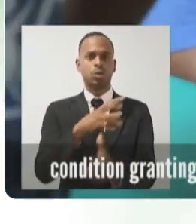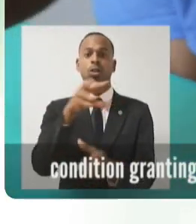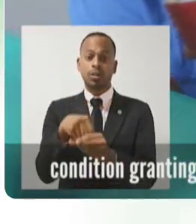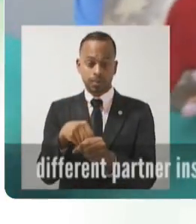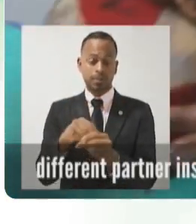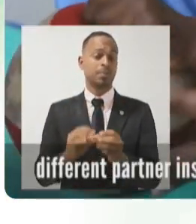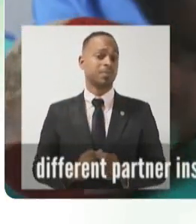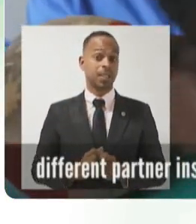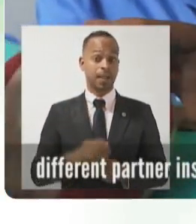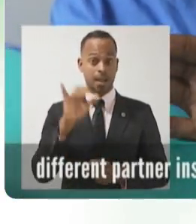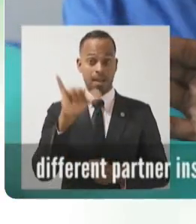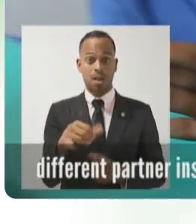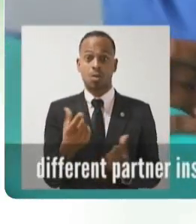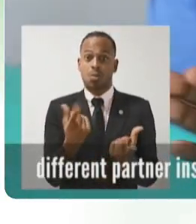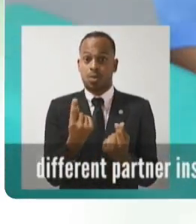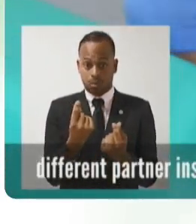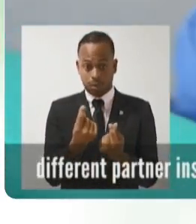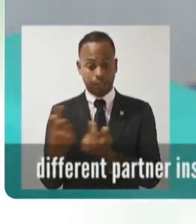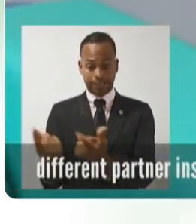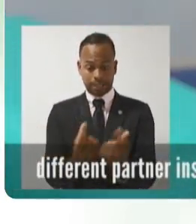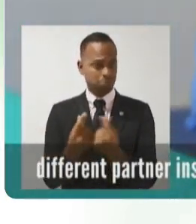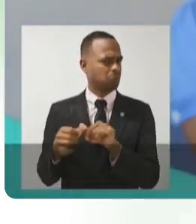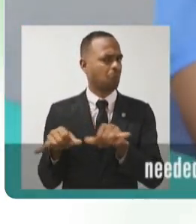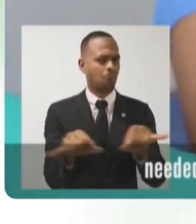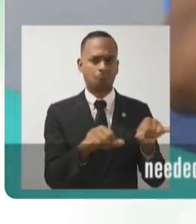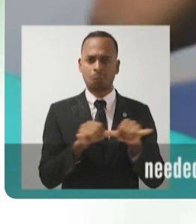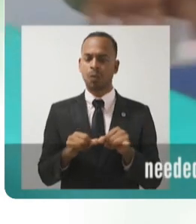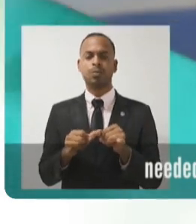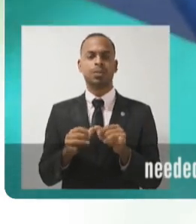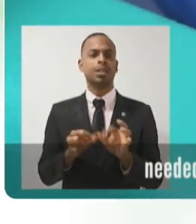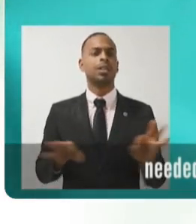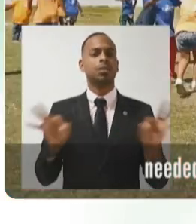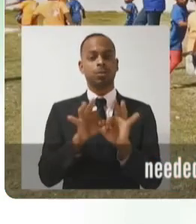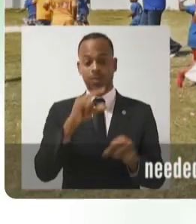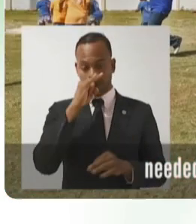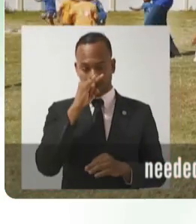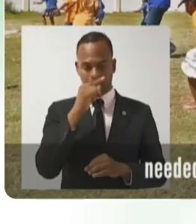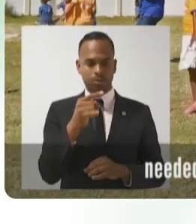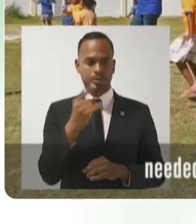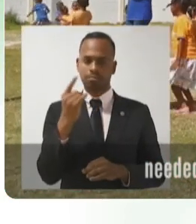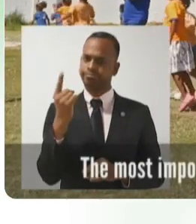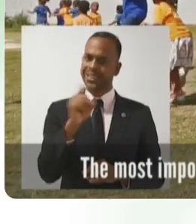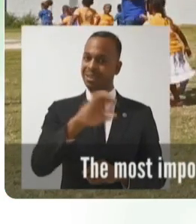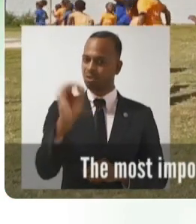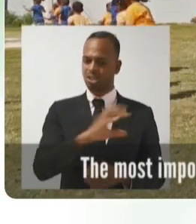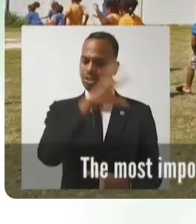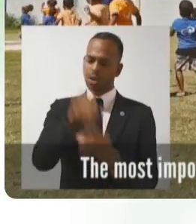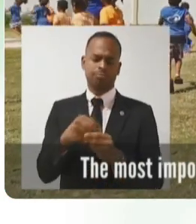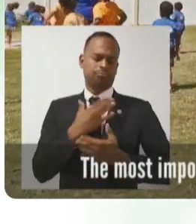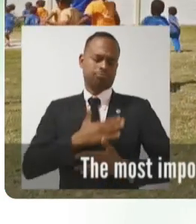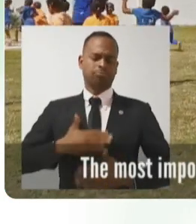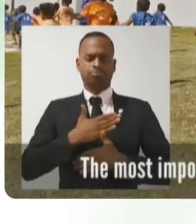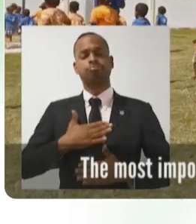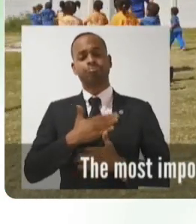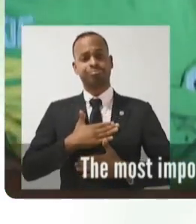señal de alerta. De este modo se hacen las mismas actividades, lo importante es que el niño esté 100% incluido y esté